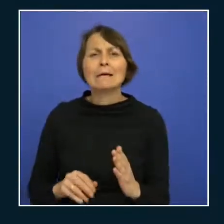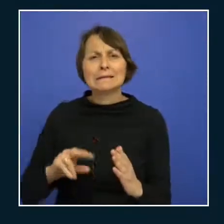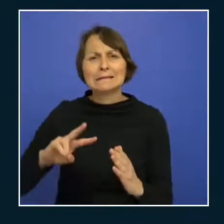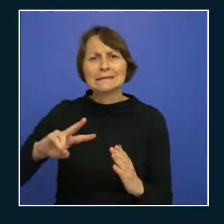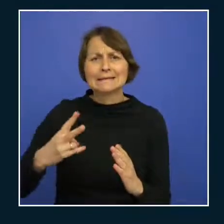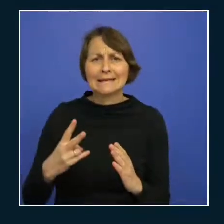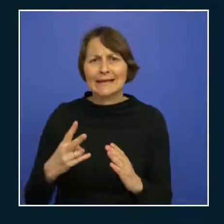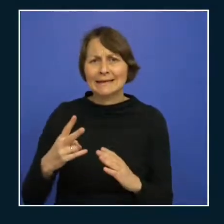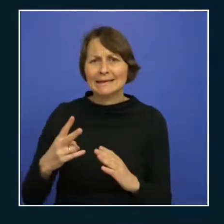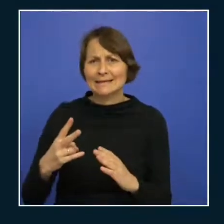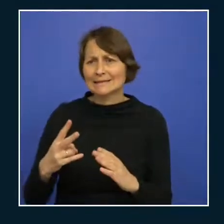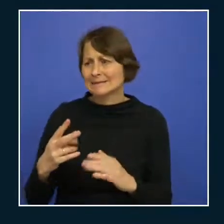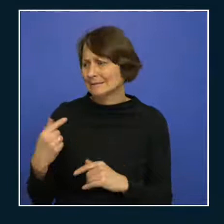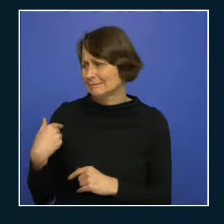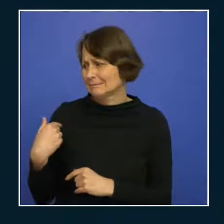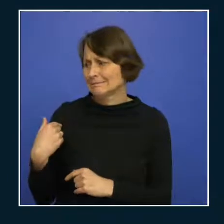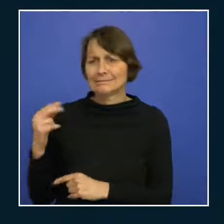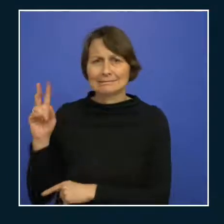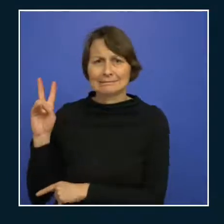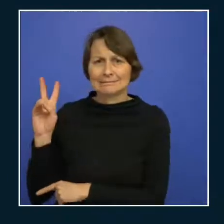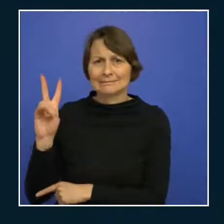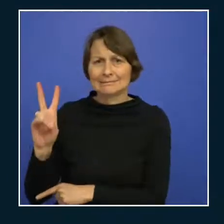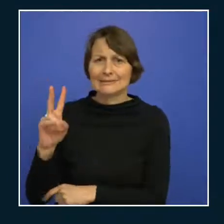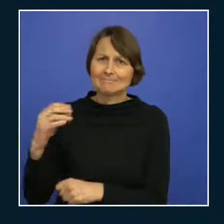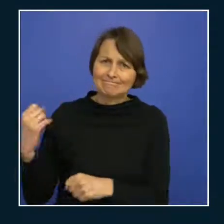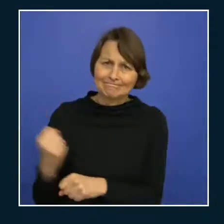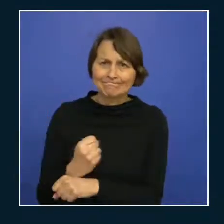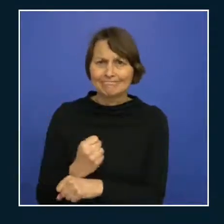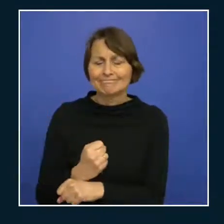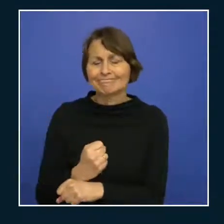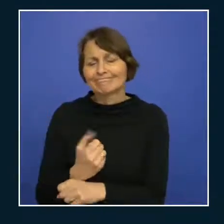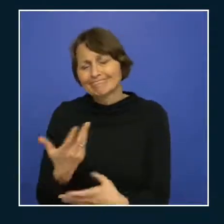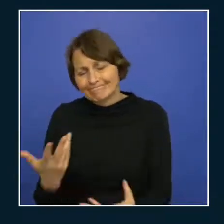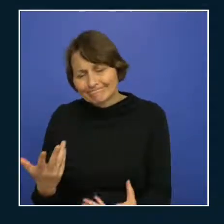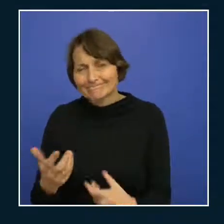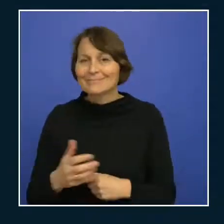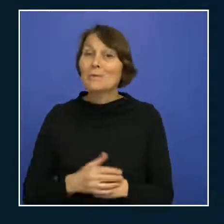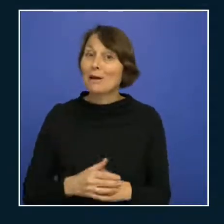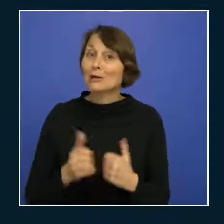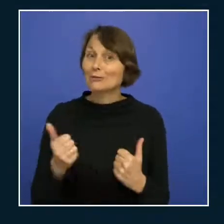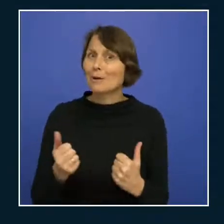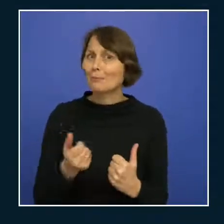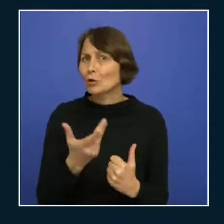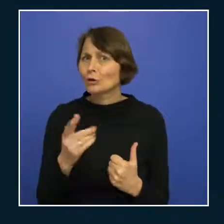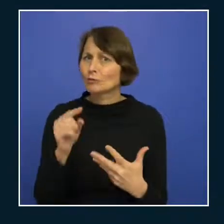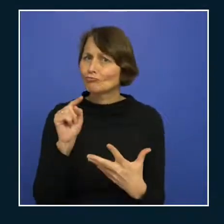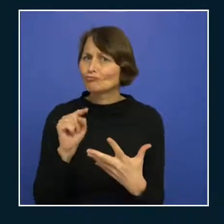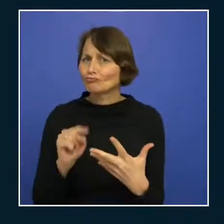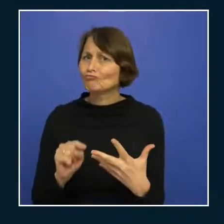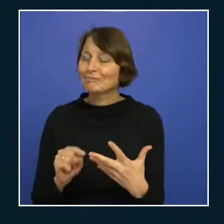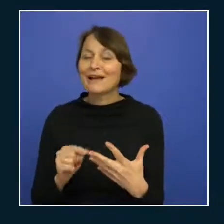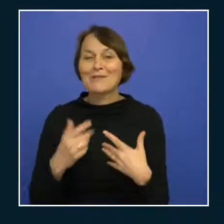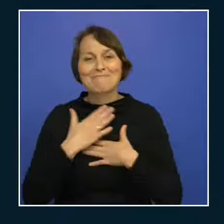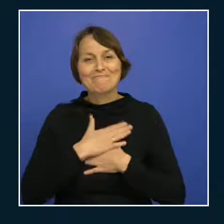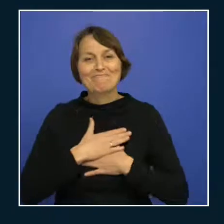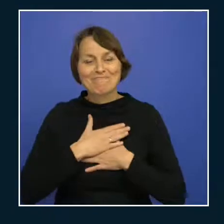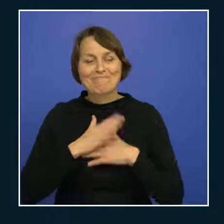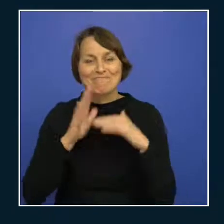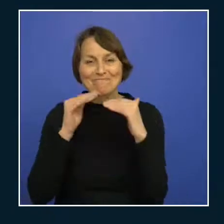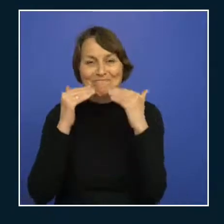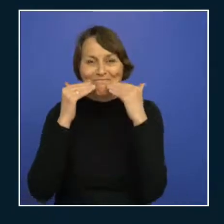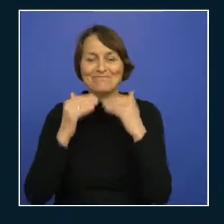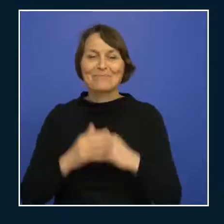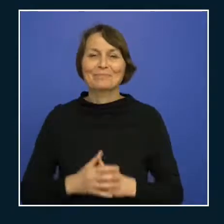of an unlucky one. But still, there was some good stuff in there, so I'm still having fun.